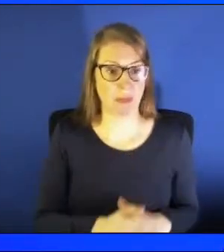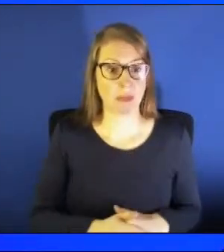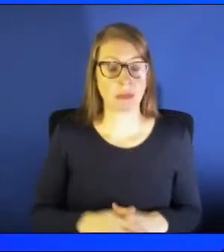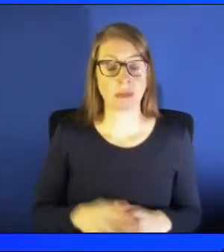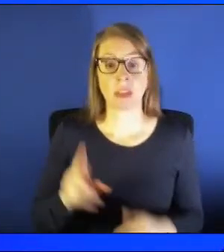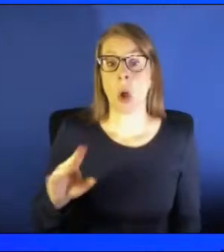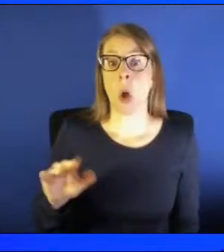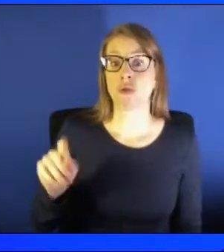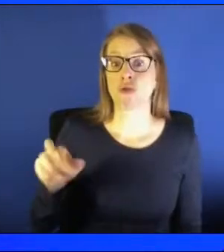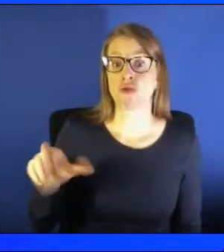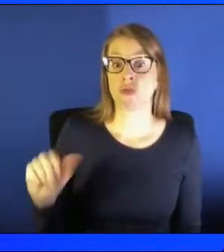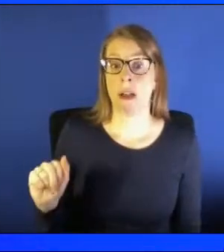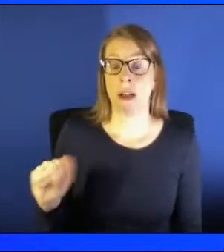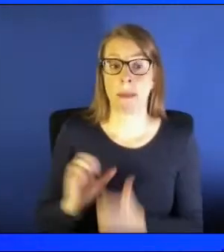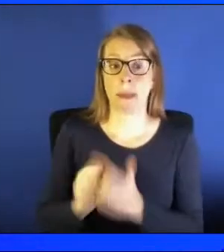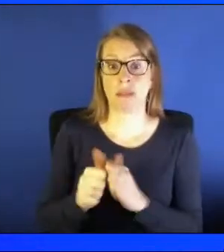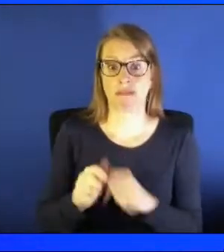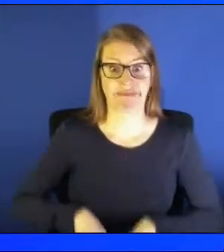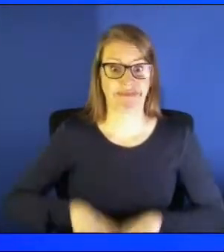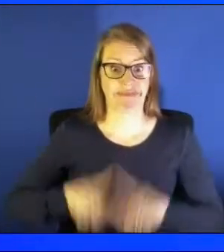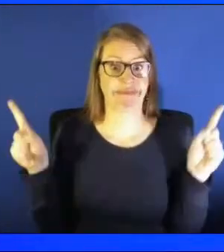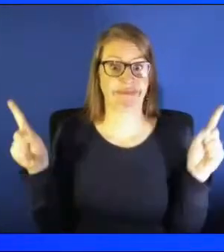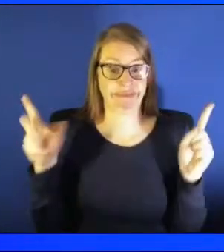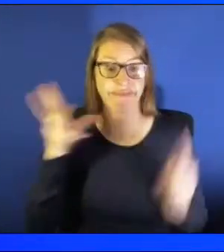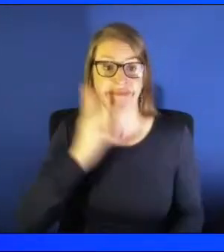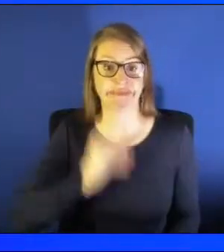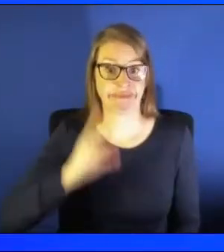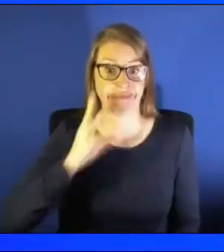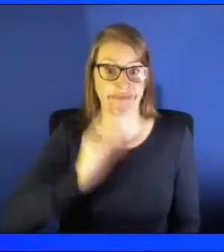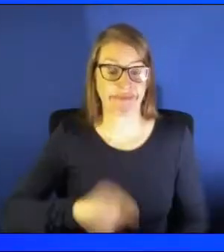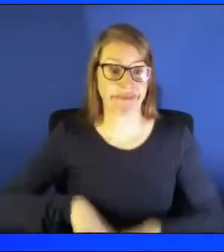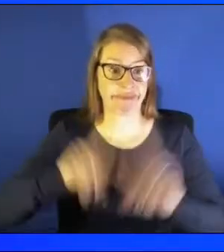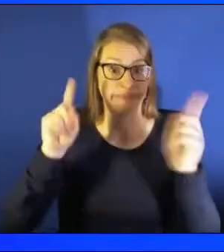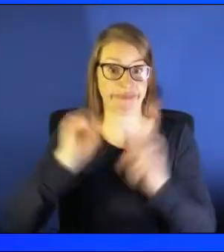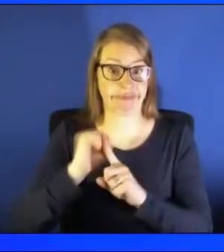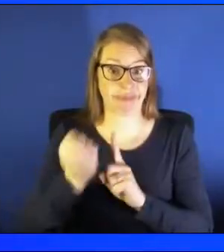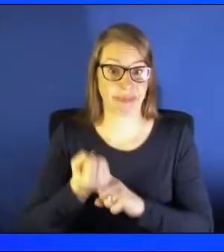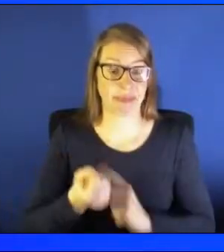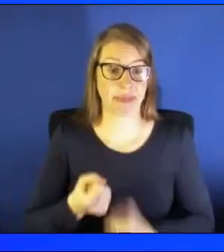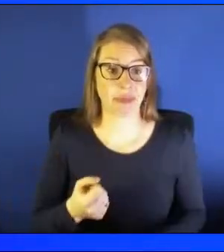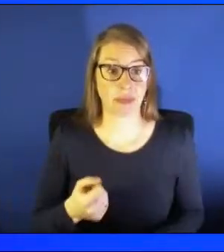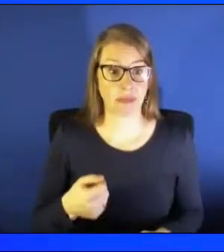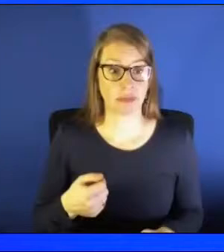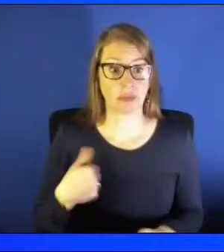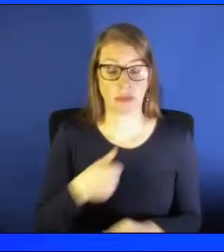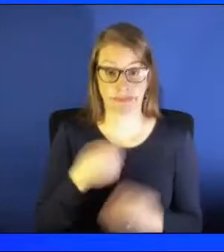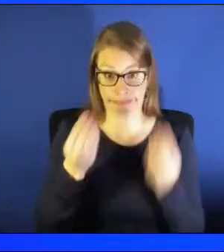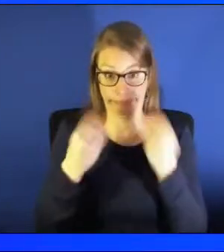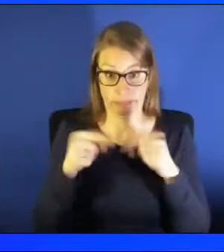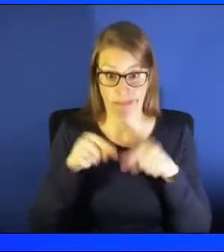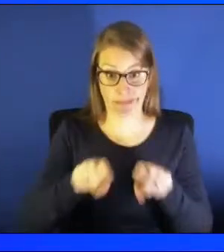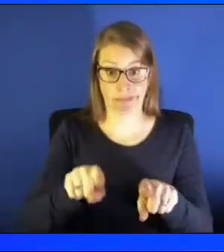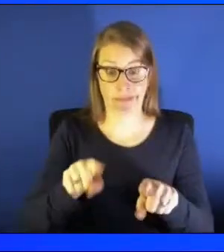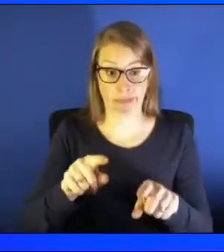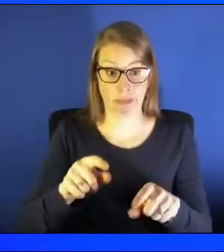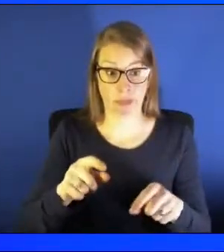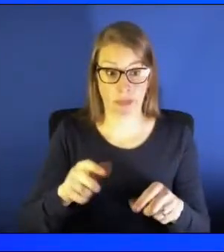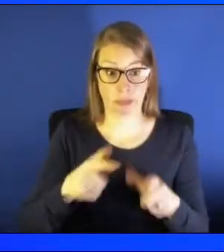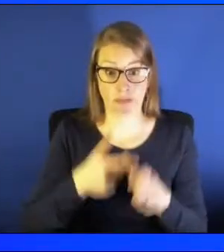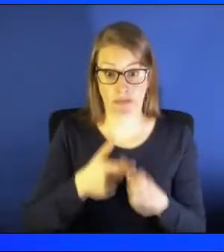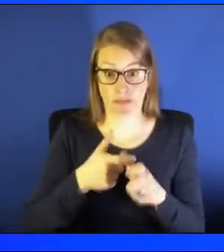ultramarathon, it's a much different situation where oftentimes we are eating as we're running, and sometimes we utilize